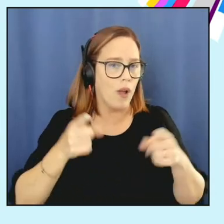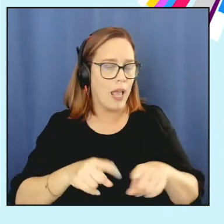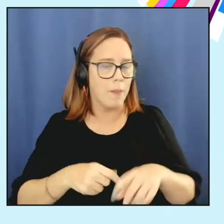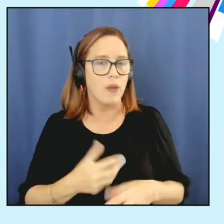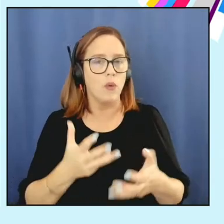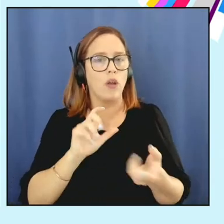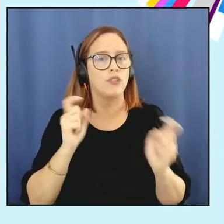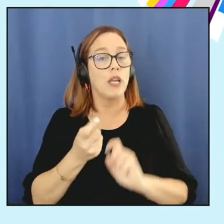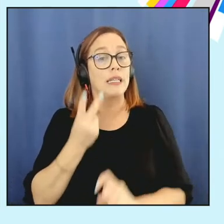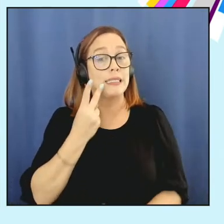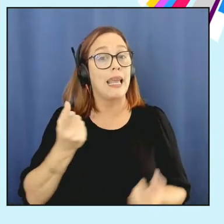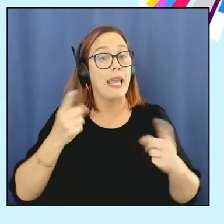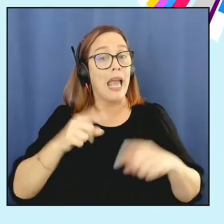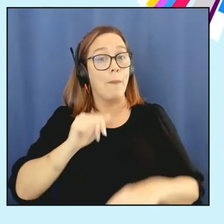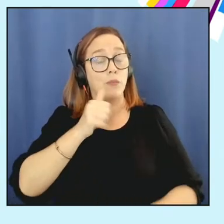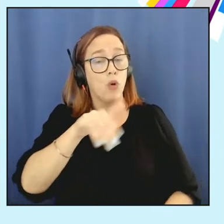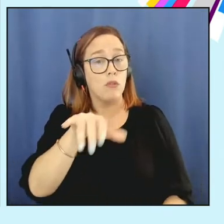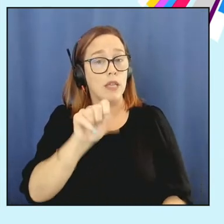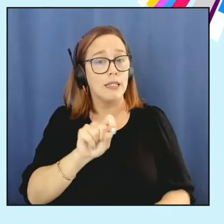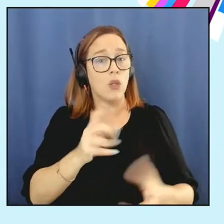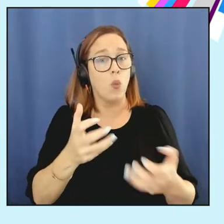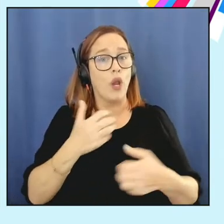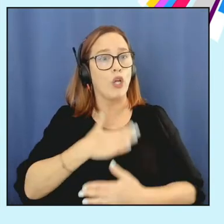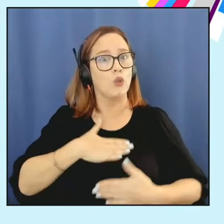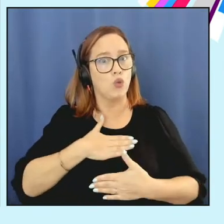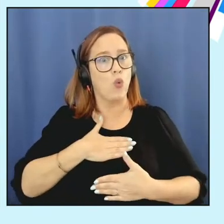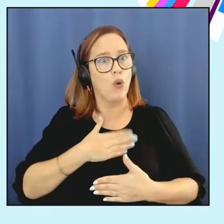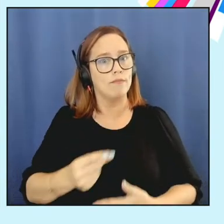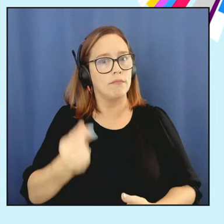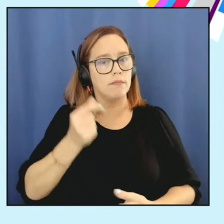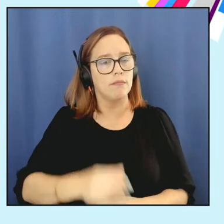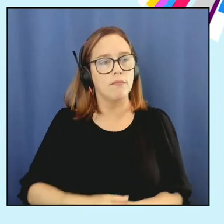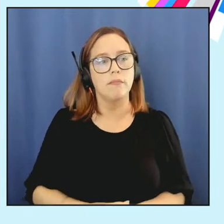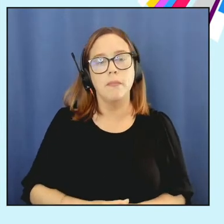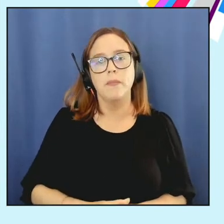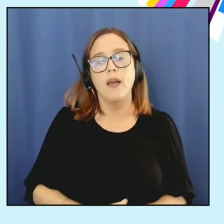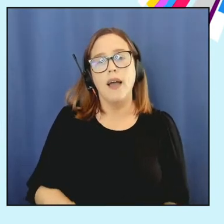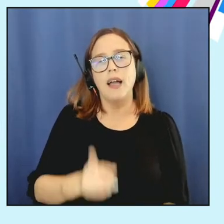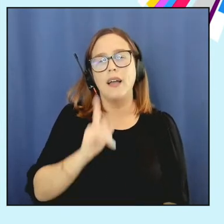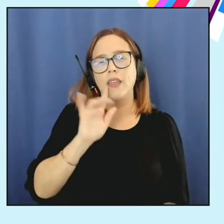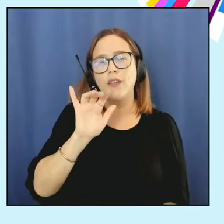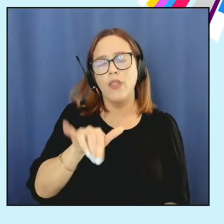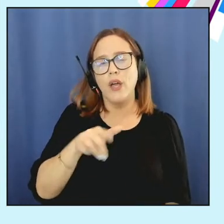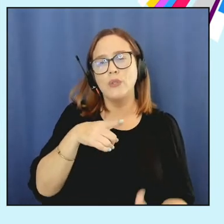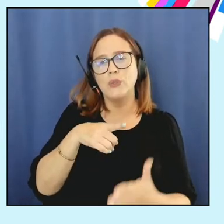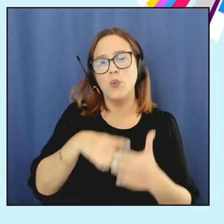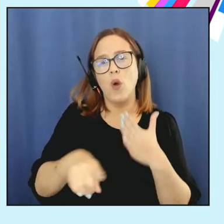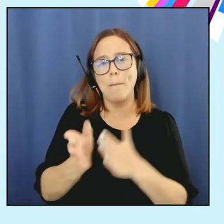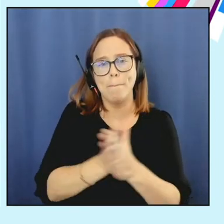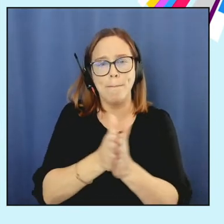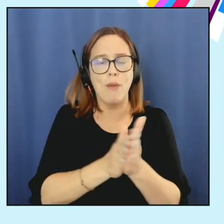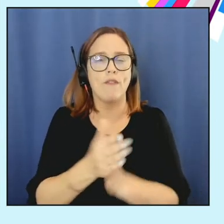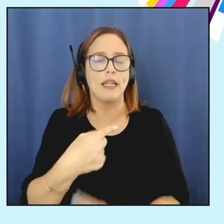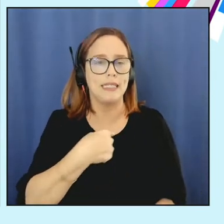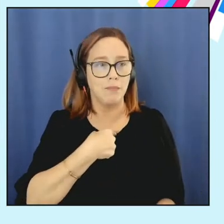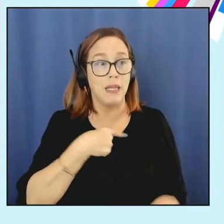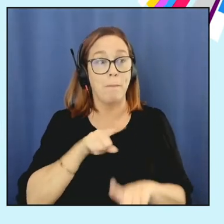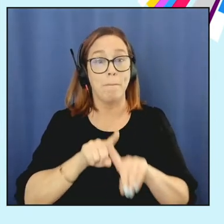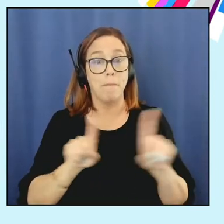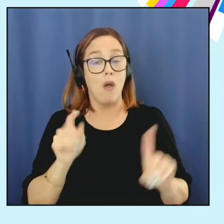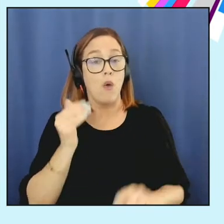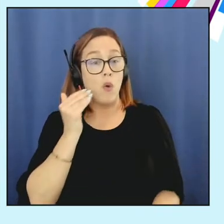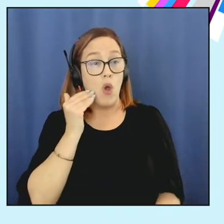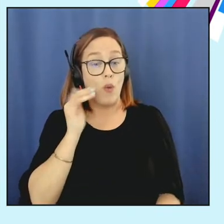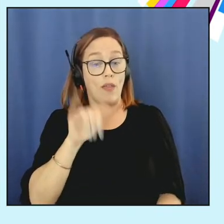it happen tomorrow so we can enjoy it too. I think that's what motivates me. But knowing that we've